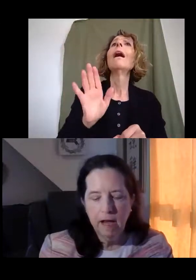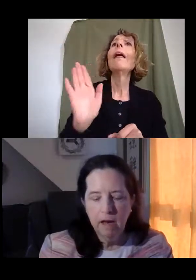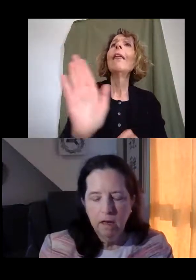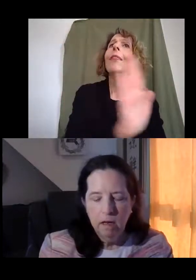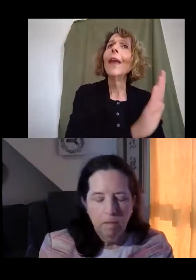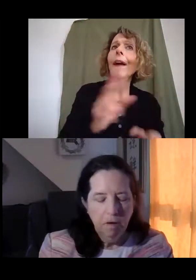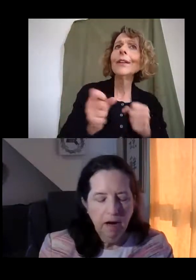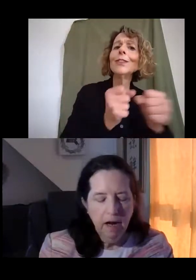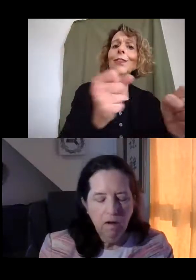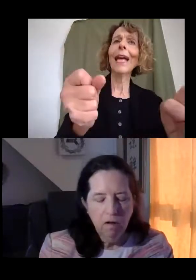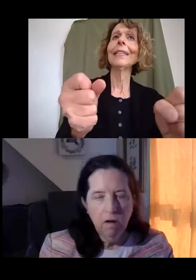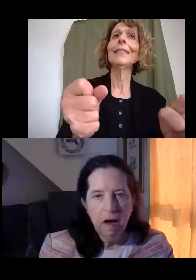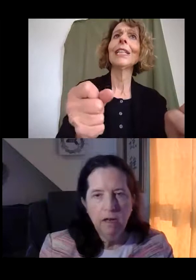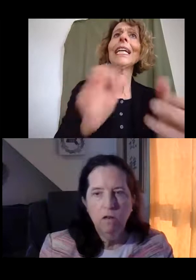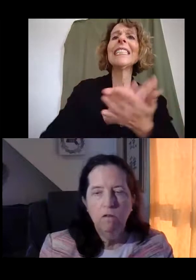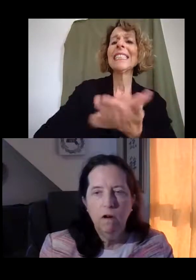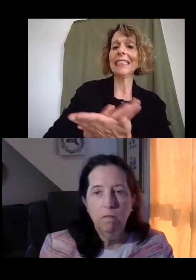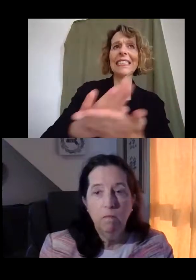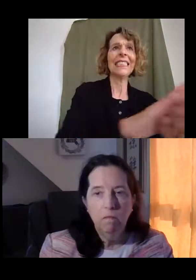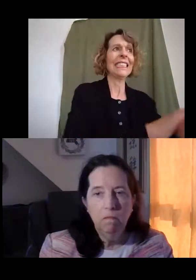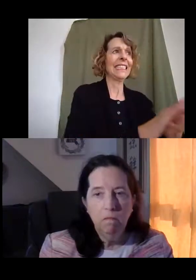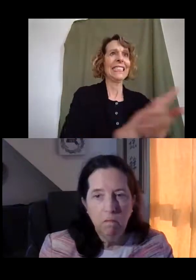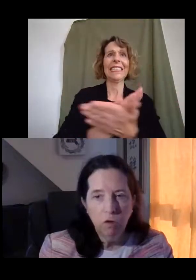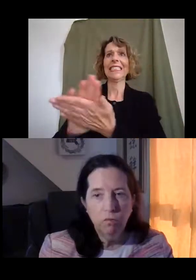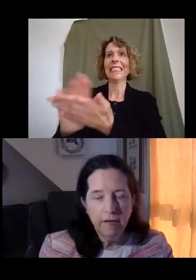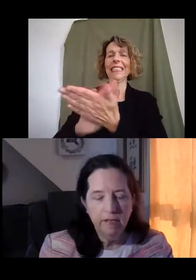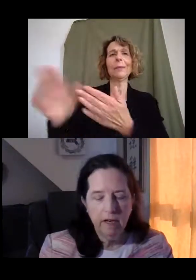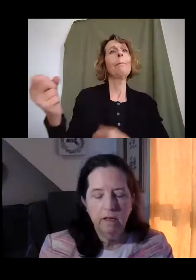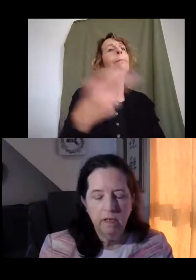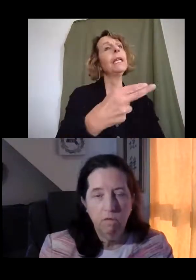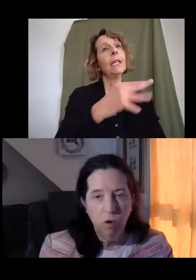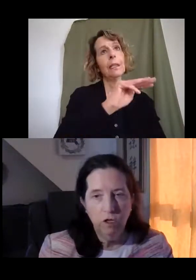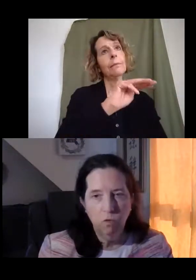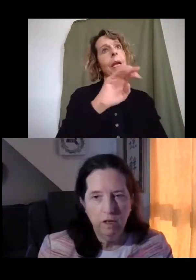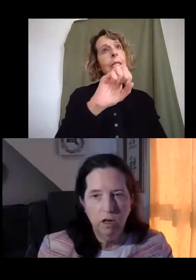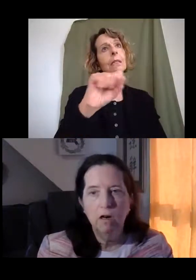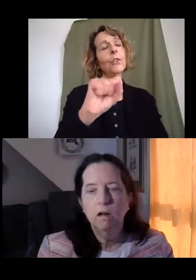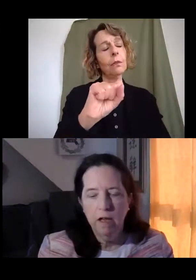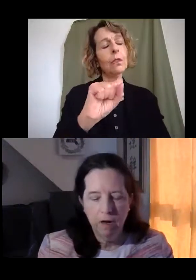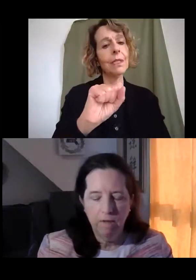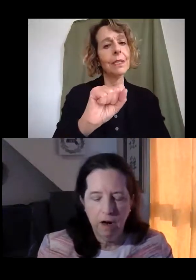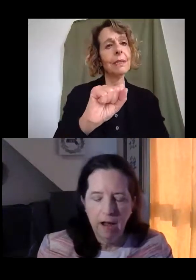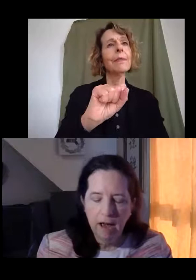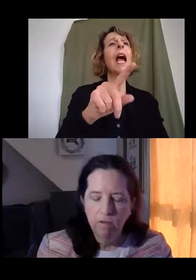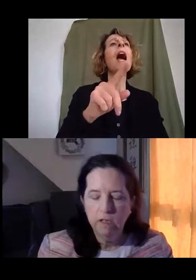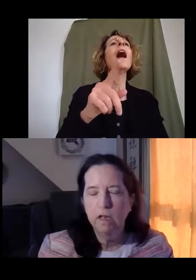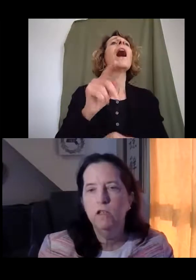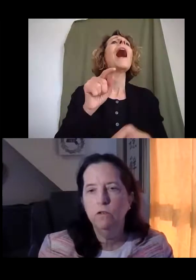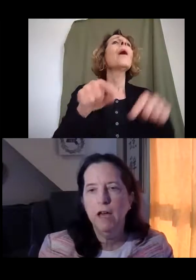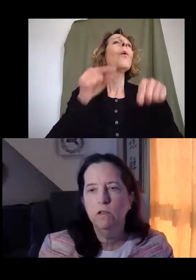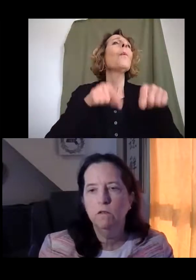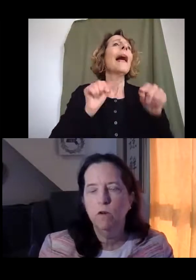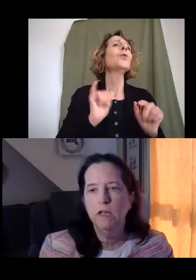back to that. But right now, I want to remind you of the most recent worst winter that we ever had was